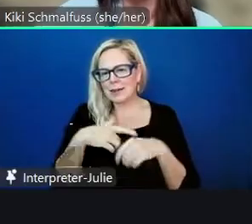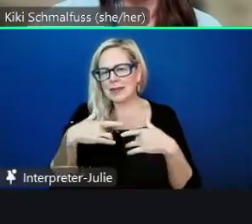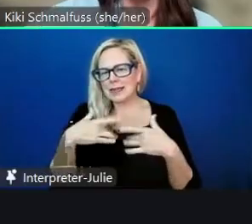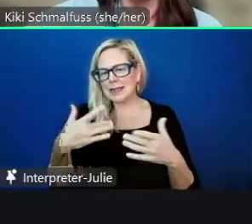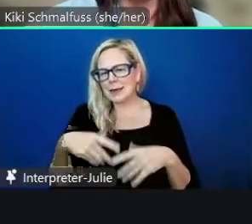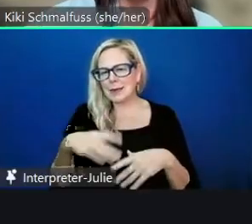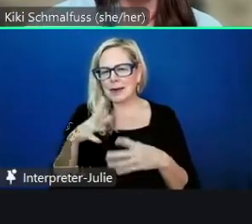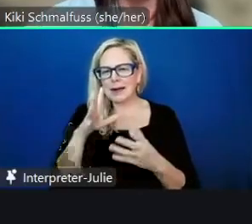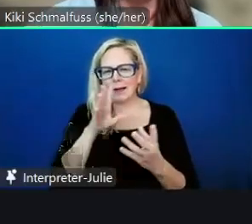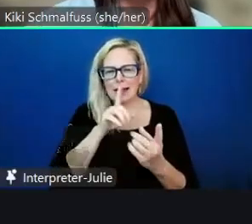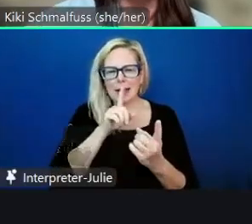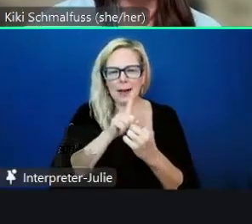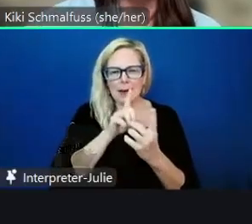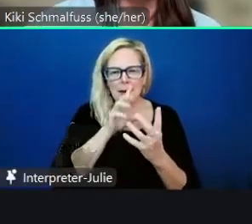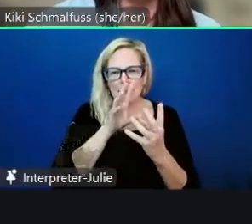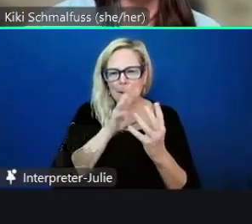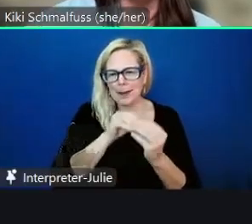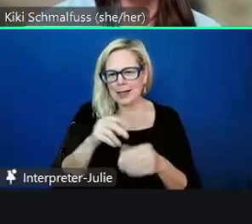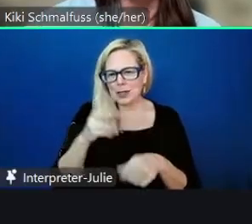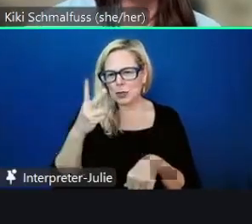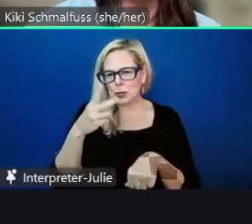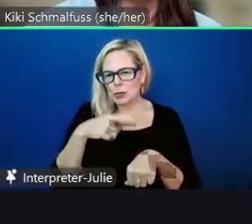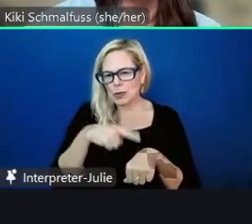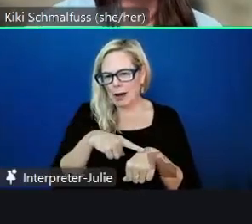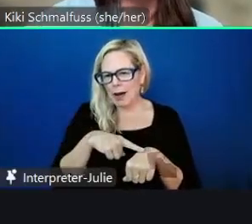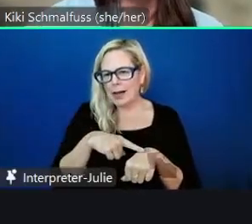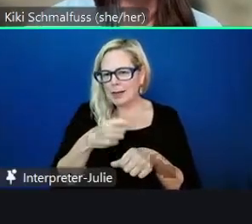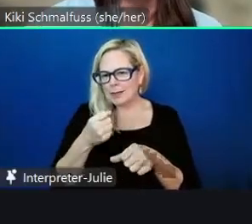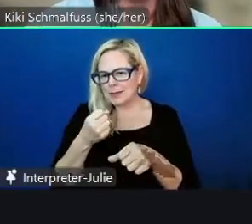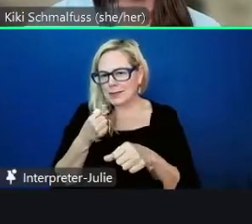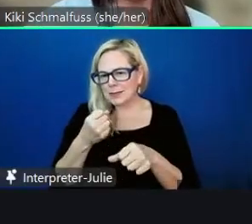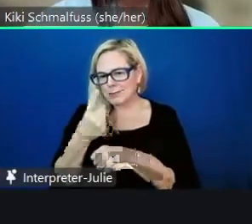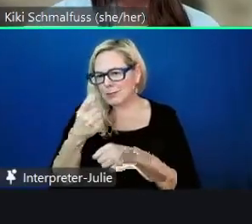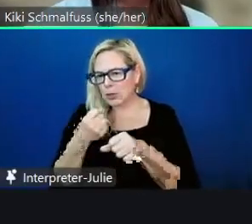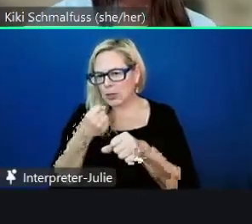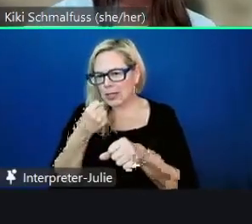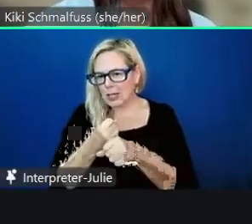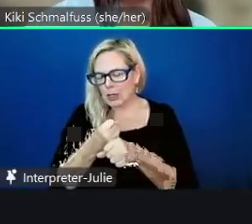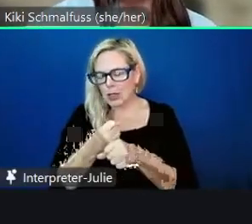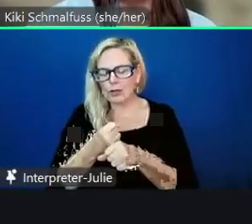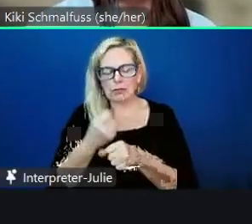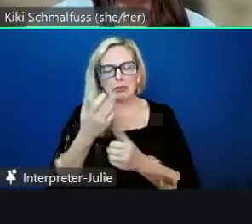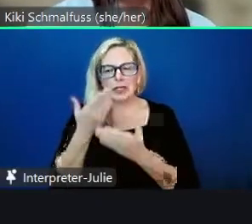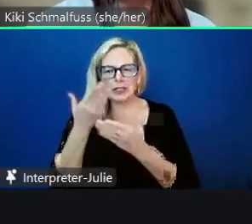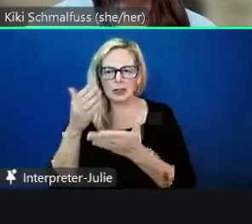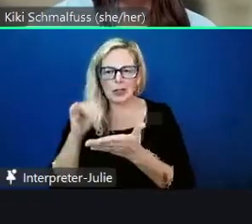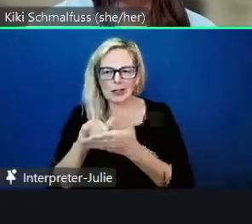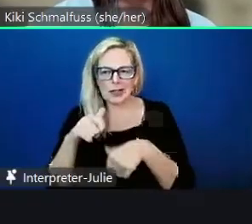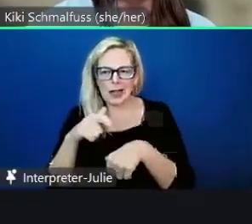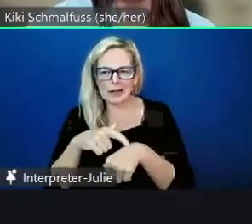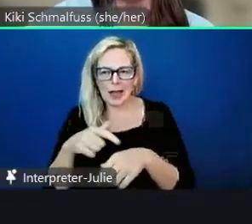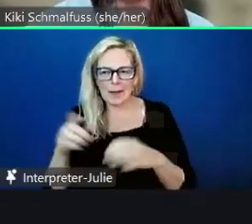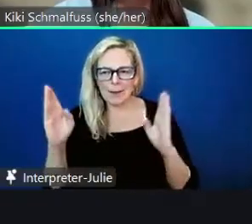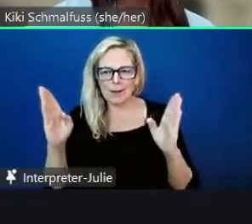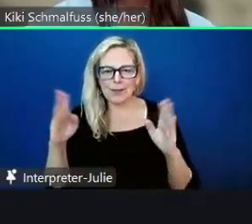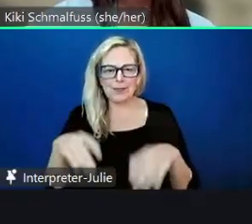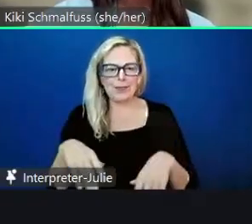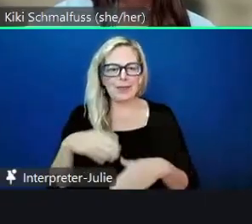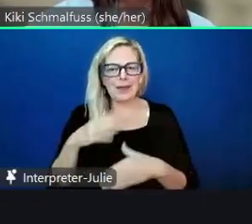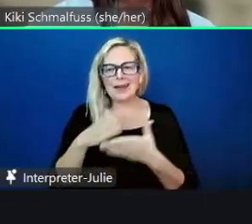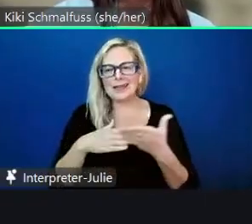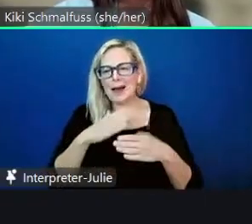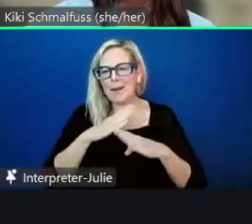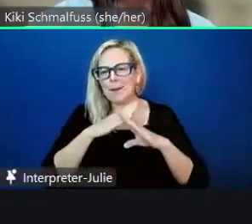what we had suggested as the right amount. Some barriers to meetups that people indicated included